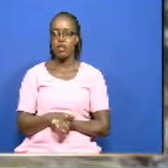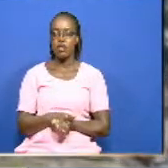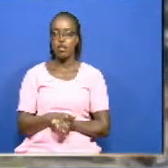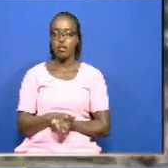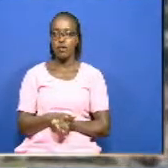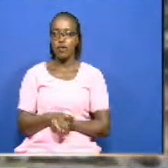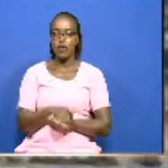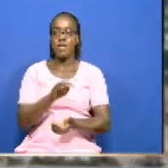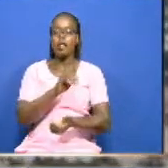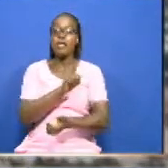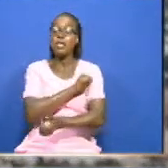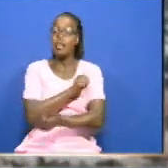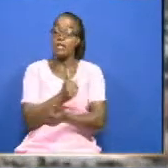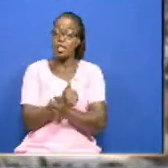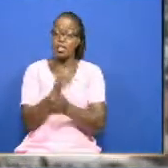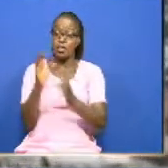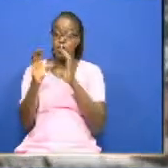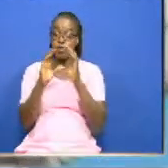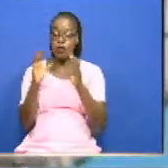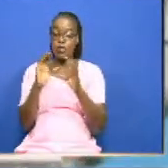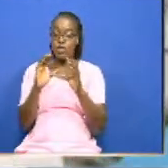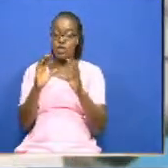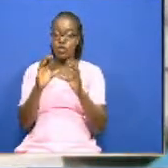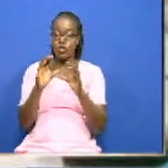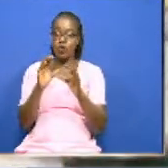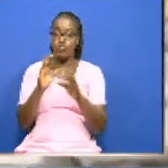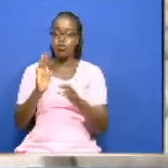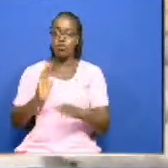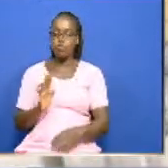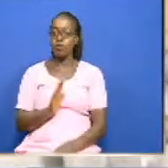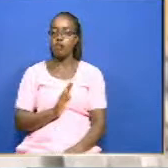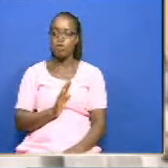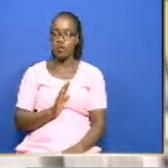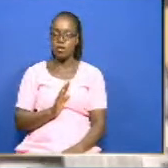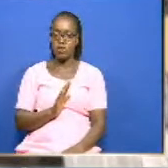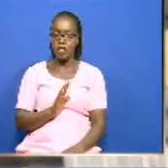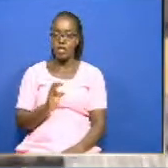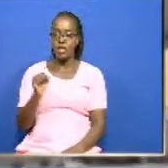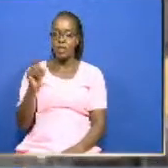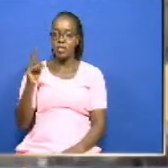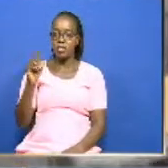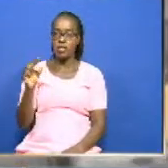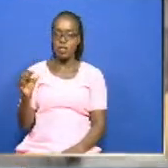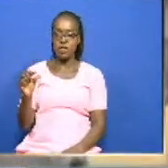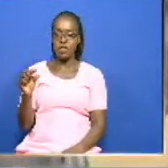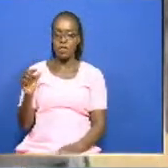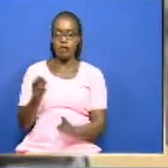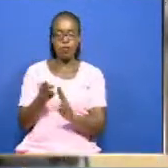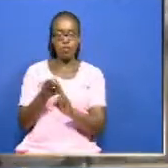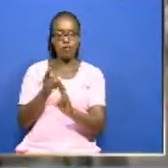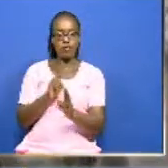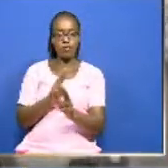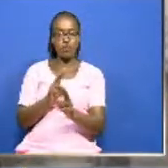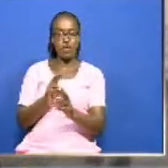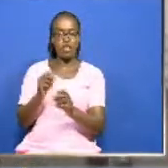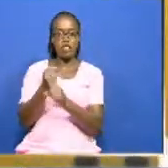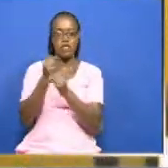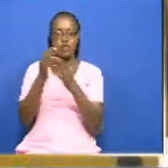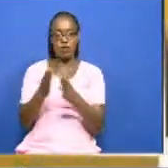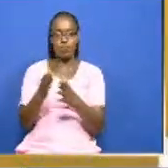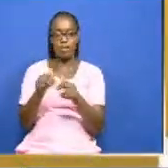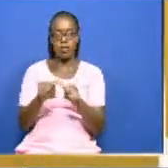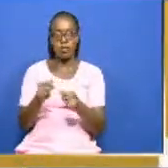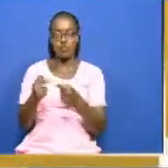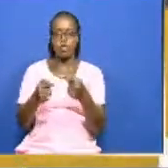Nigerian Communications Commission Board resolved that the suspension of the SDG be lifted and that relevant stakeholders continue to operate